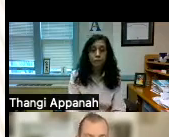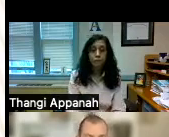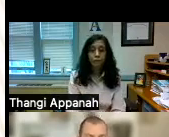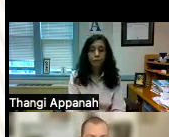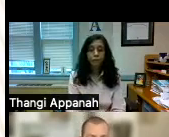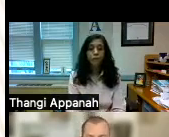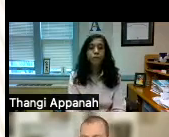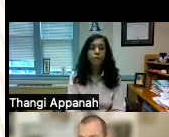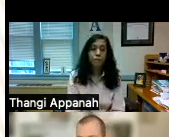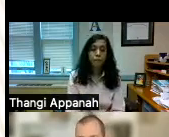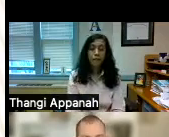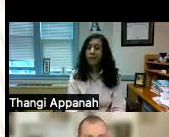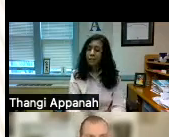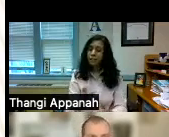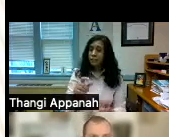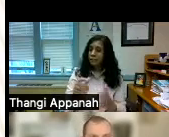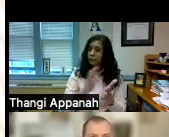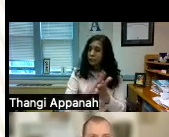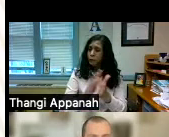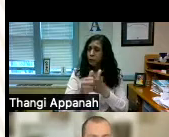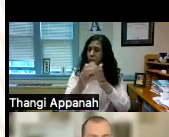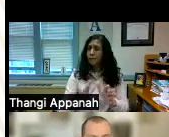what supports they need.